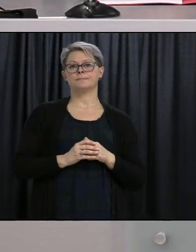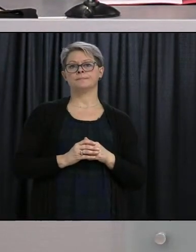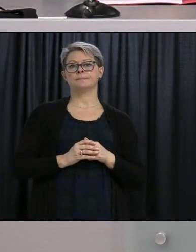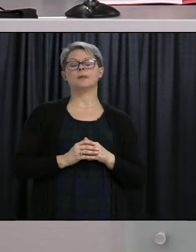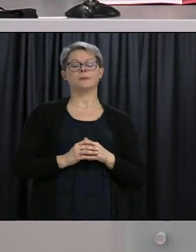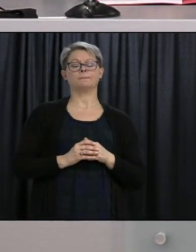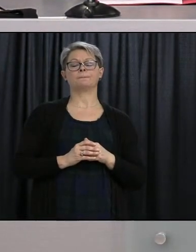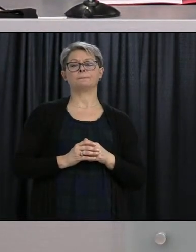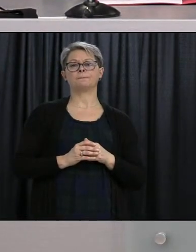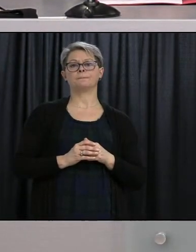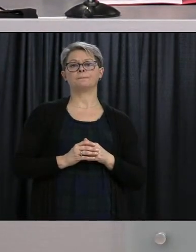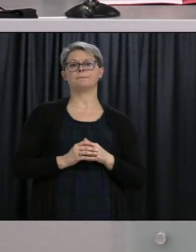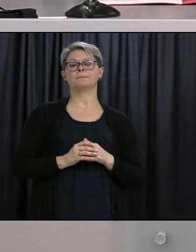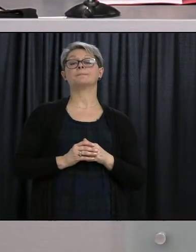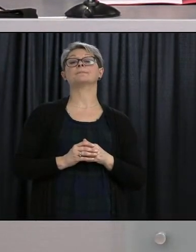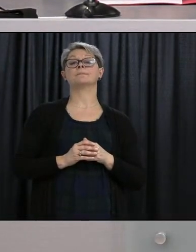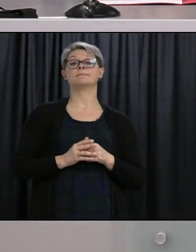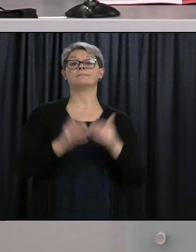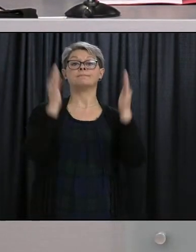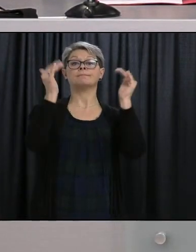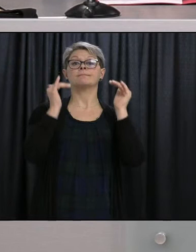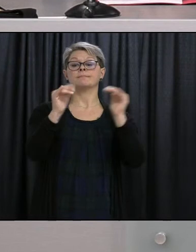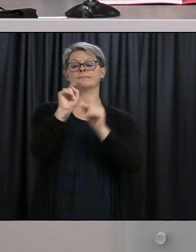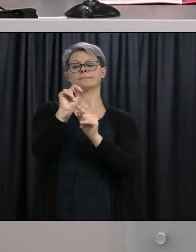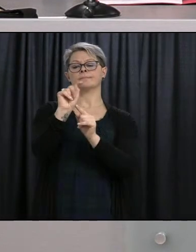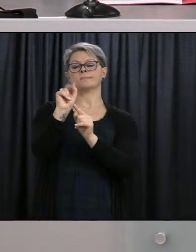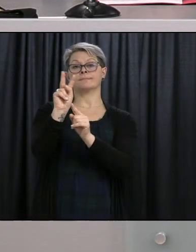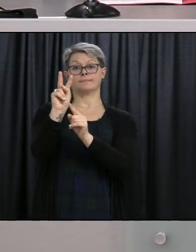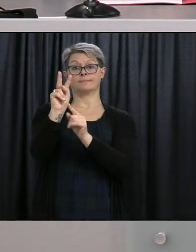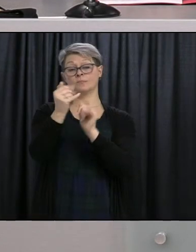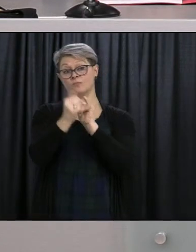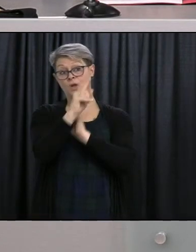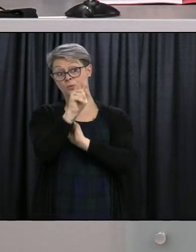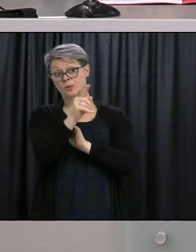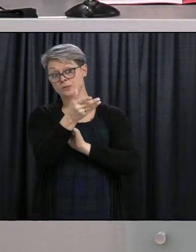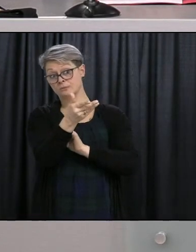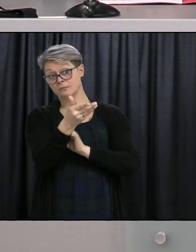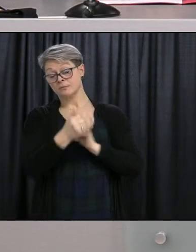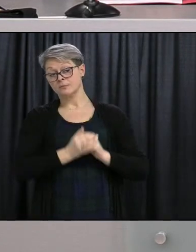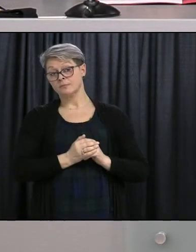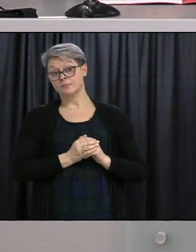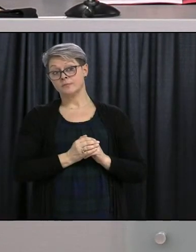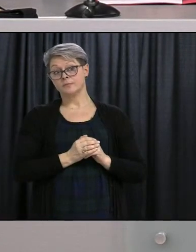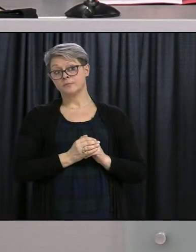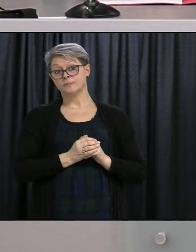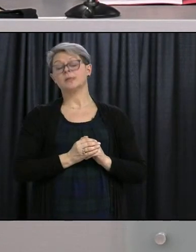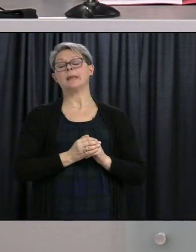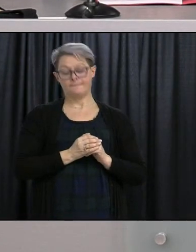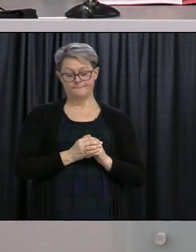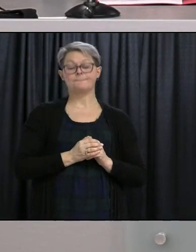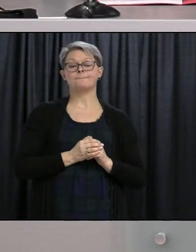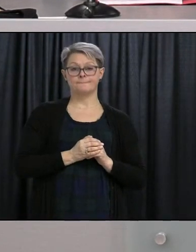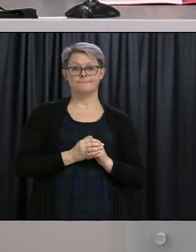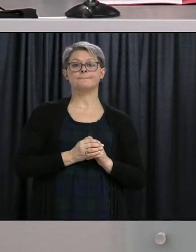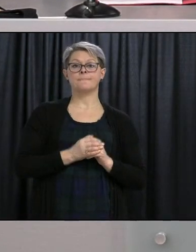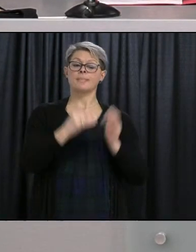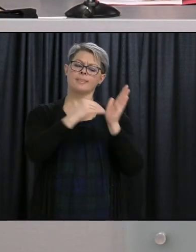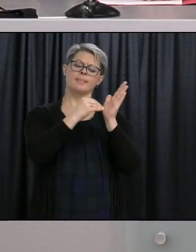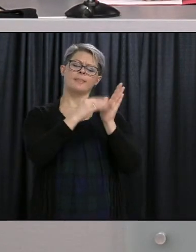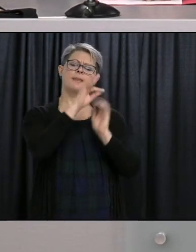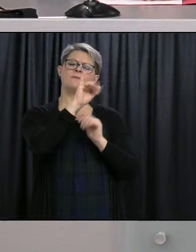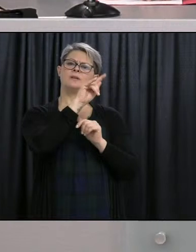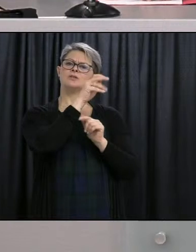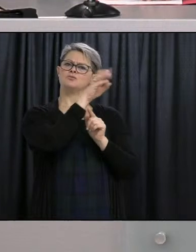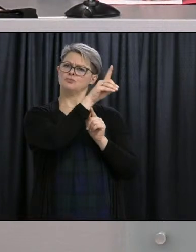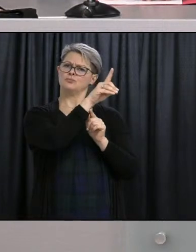Thanks. Kellyanne Roberts with NTV. Do you have a final question? I do. And Dr. Fitzgerald, I